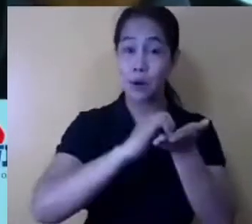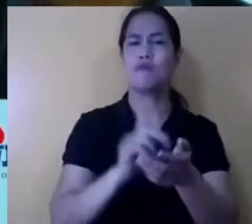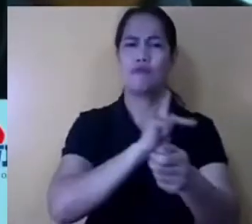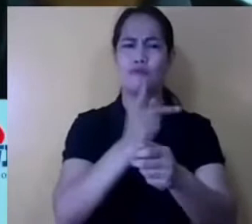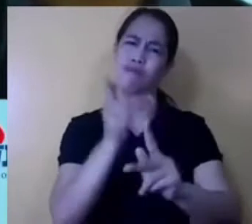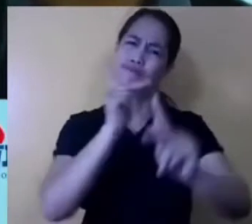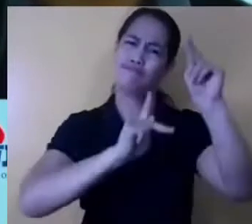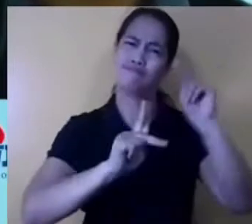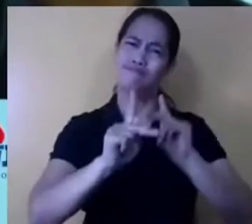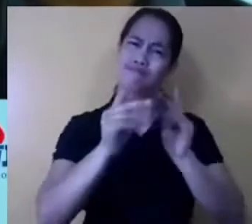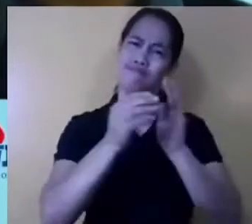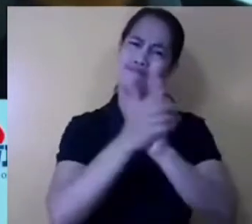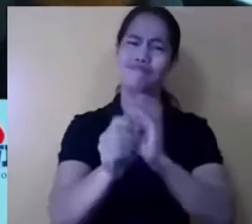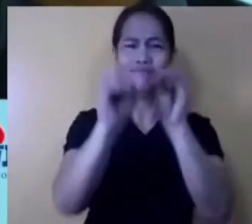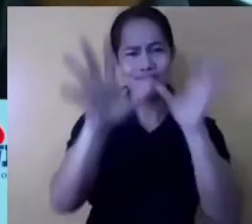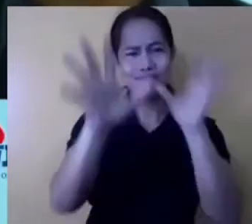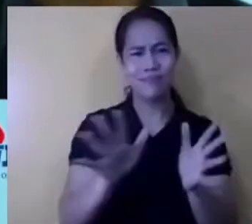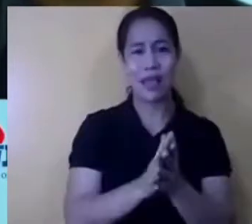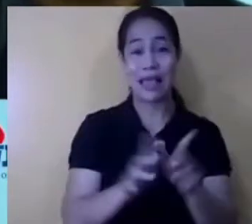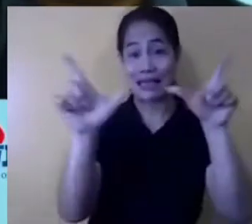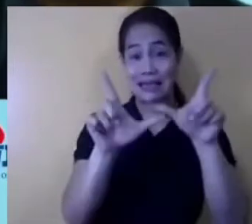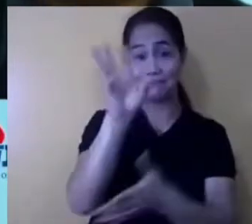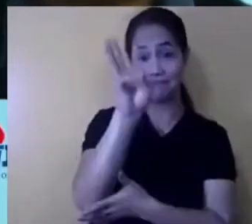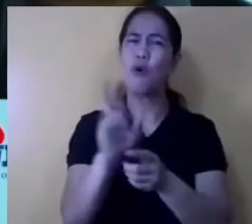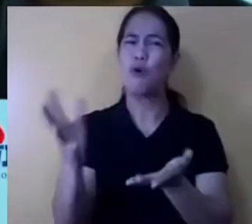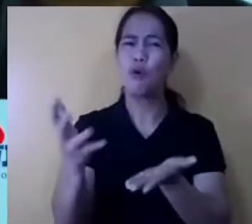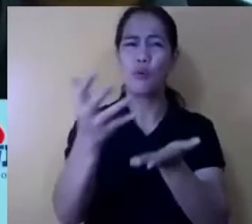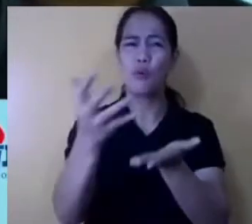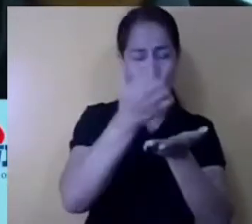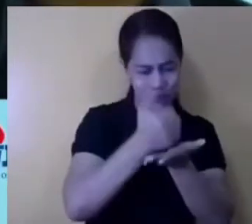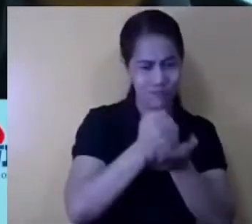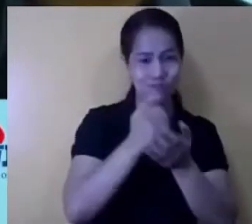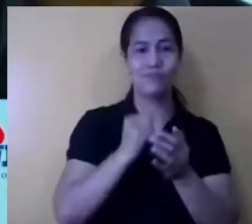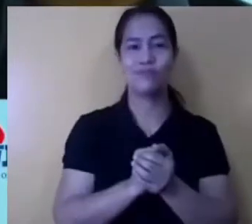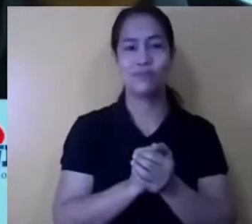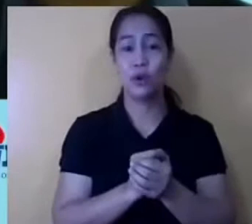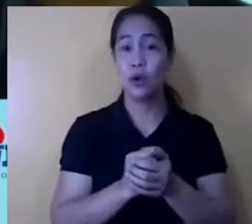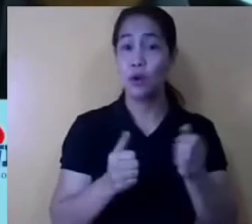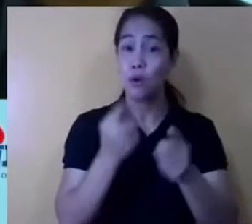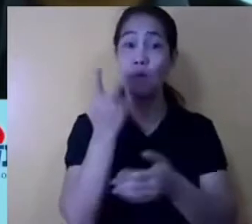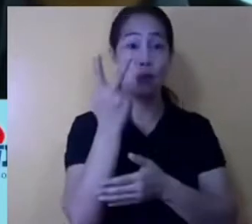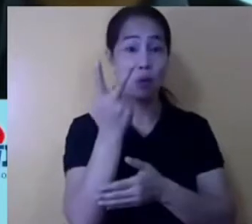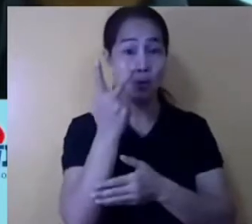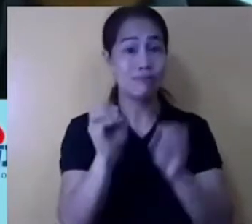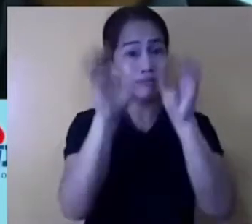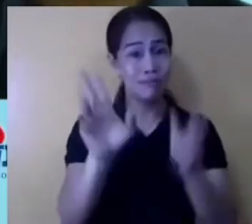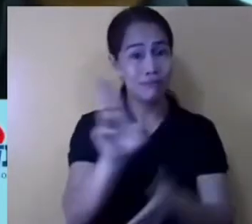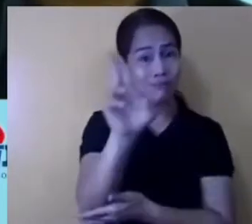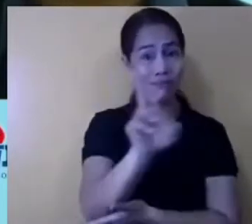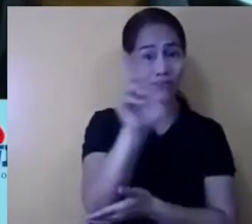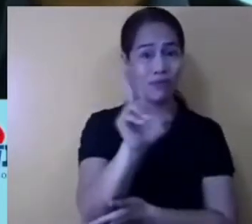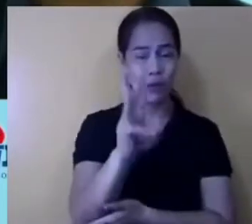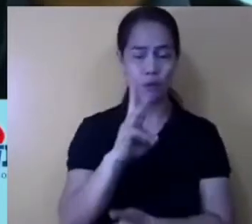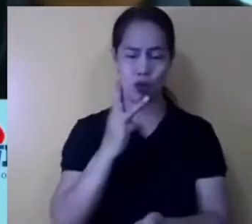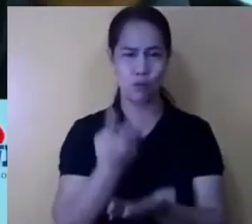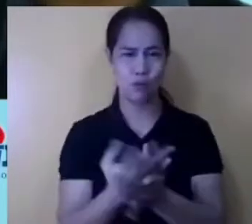teacher is level 6 or consolidating, where we see that the teacher uses well-connected